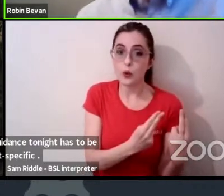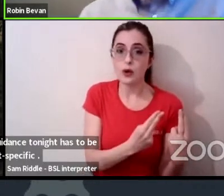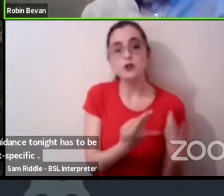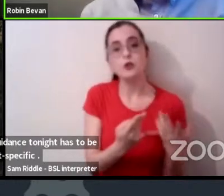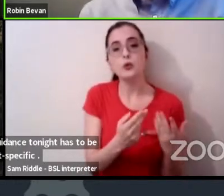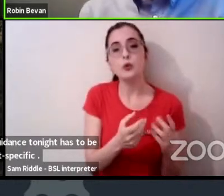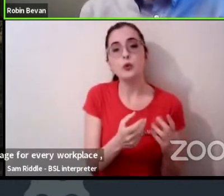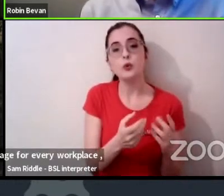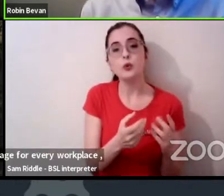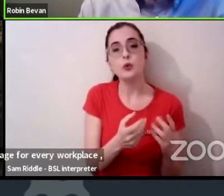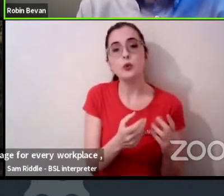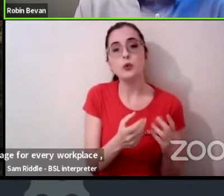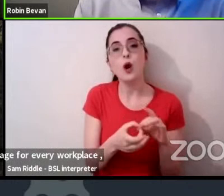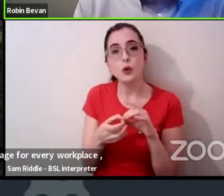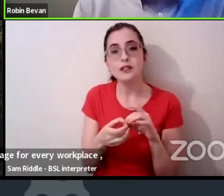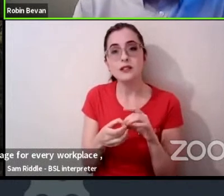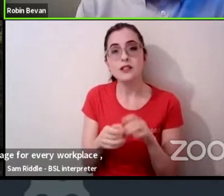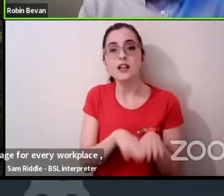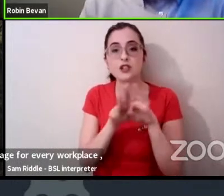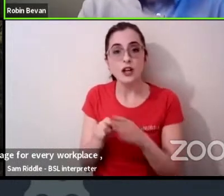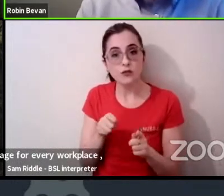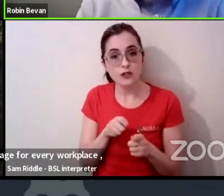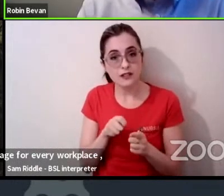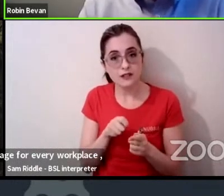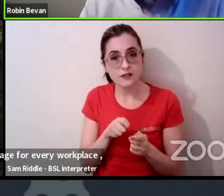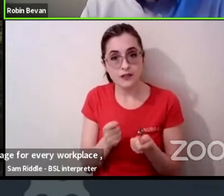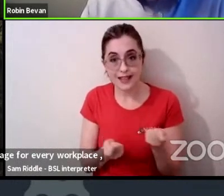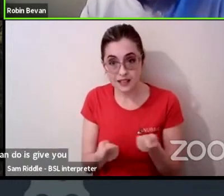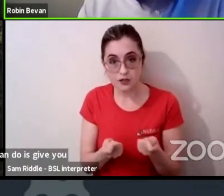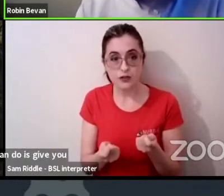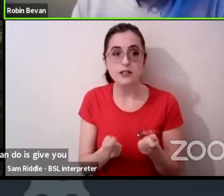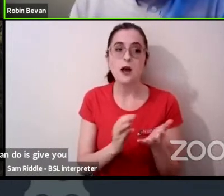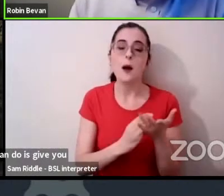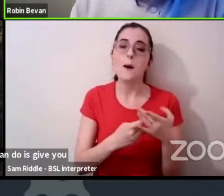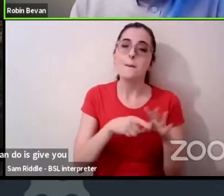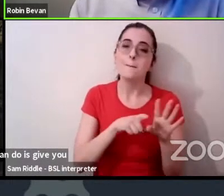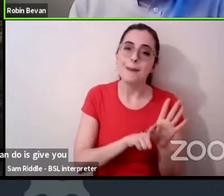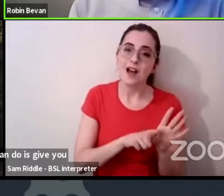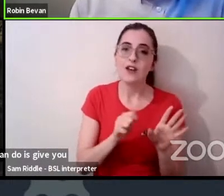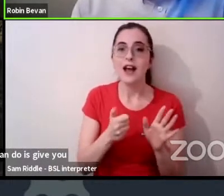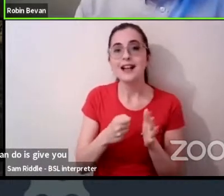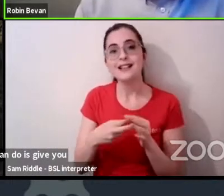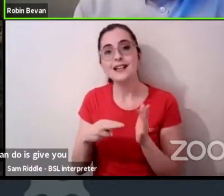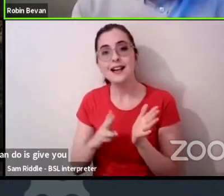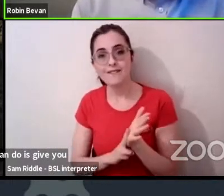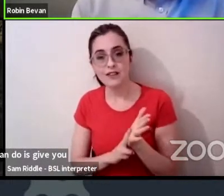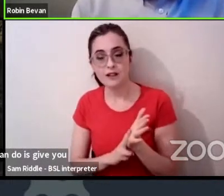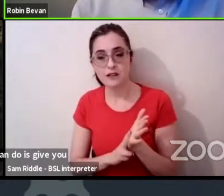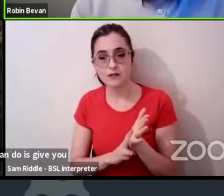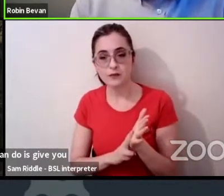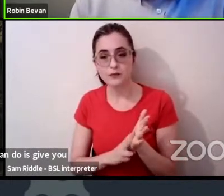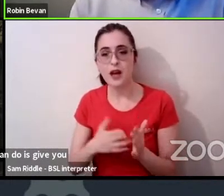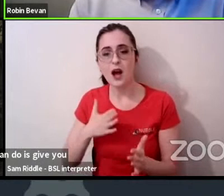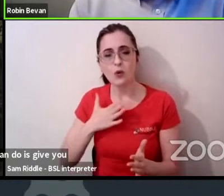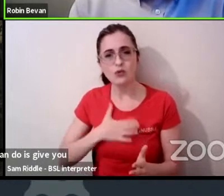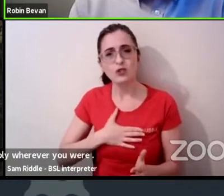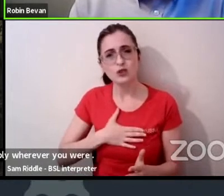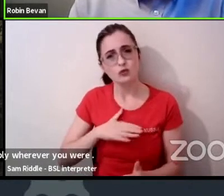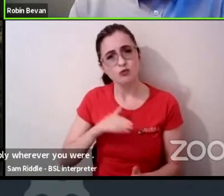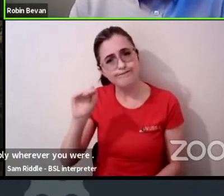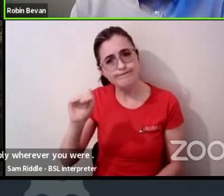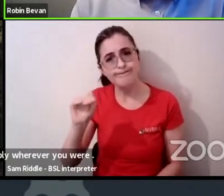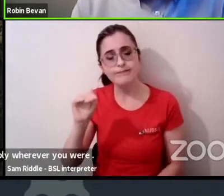General Secretaries, Mary Bousted and Kevin Courtney, let me just remind you